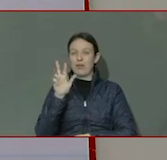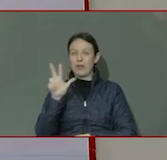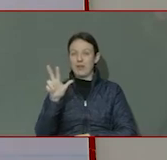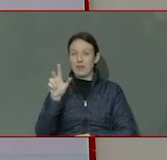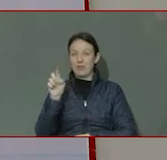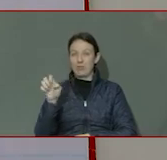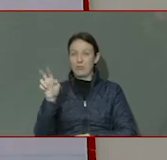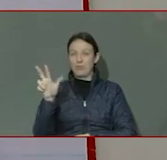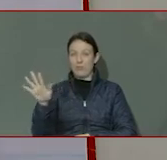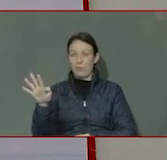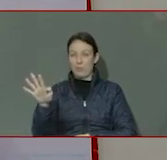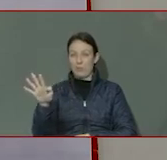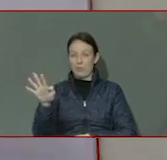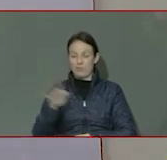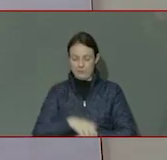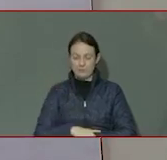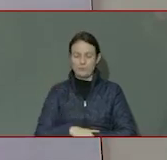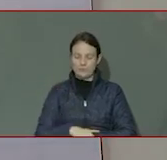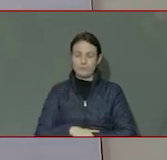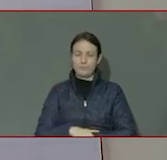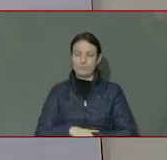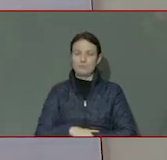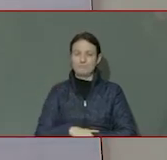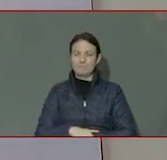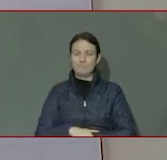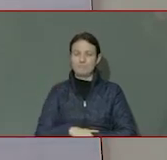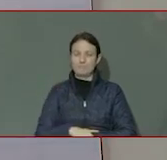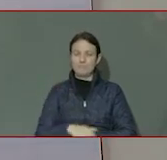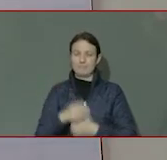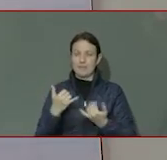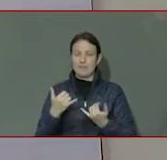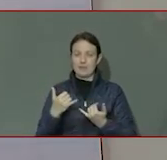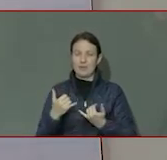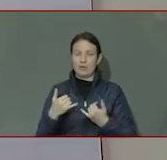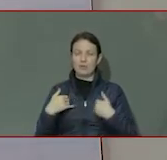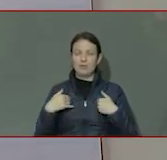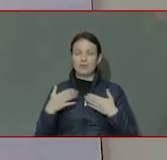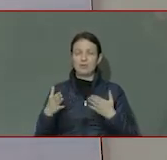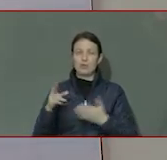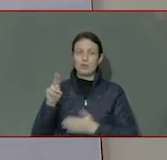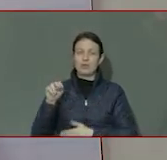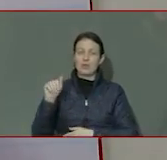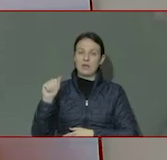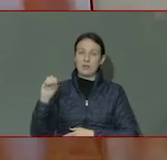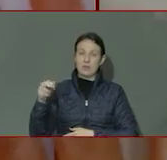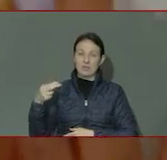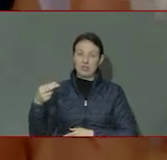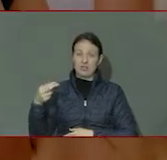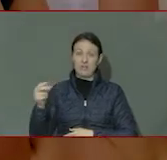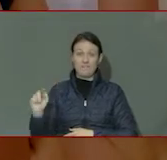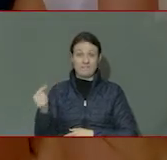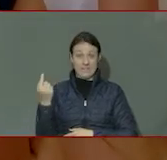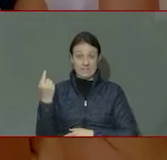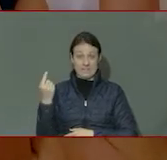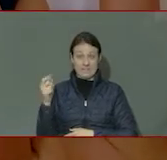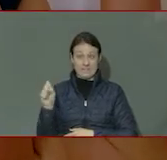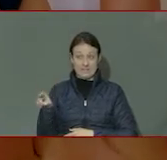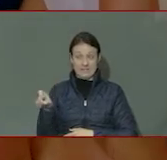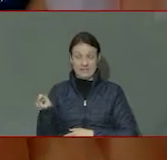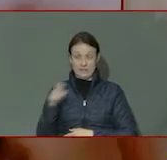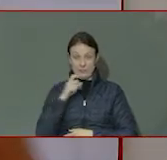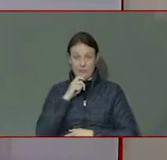3.8.4. Okay, so I'm going to work with the sodium hydroxide first.